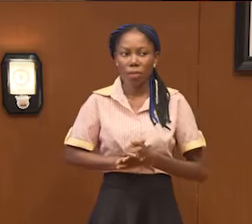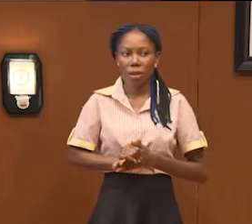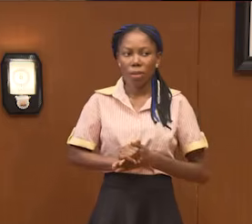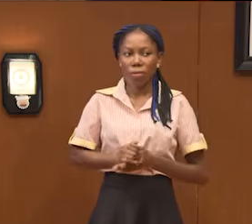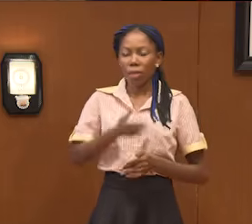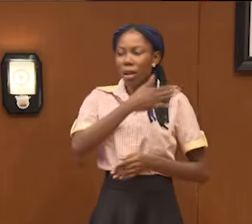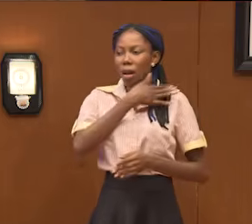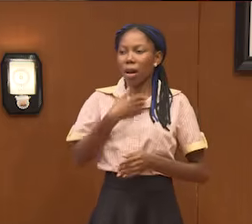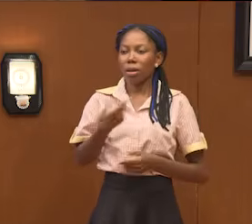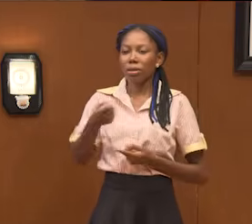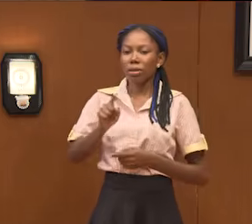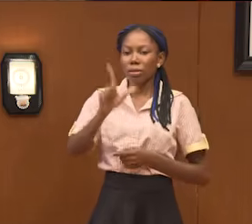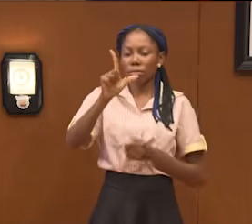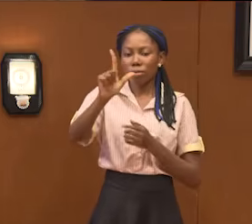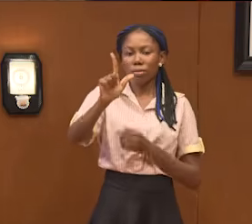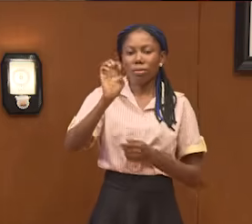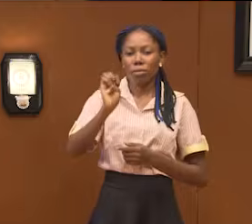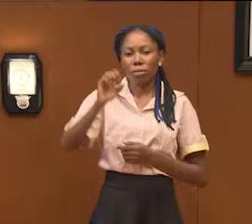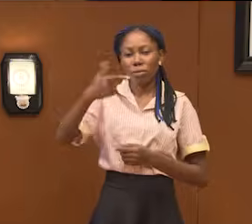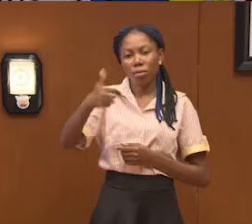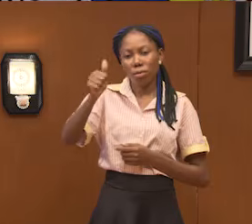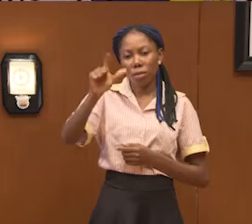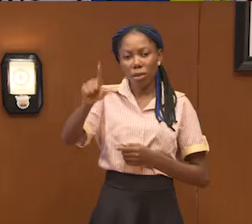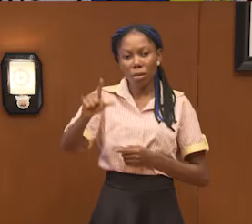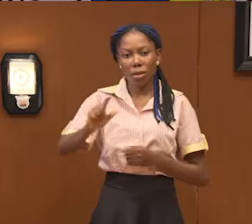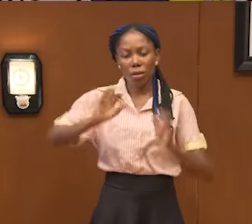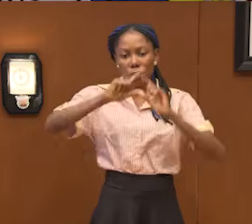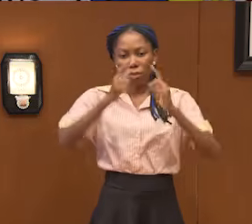the legal team will prosecute you for that. But